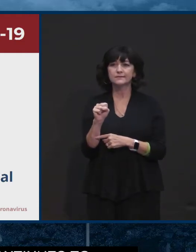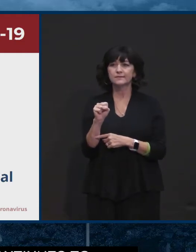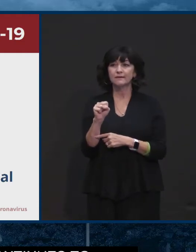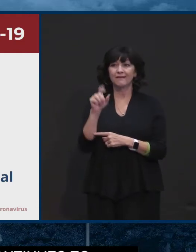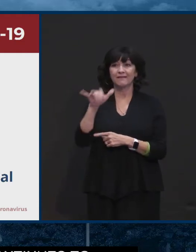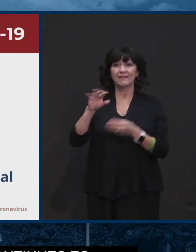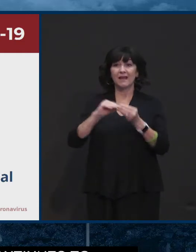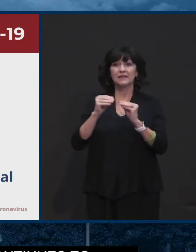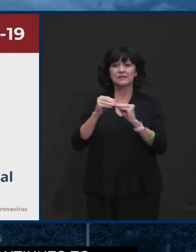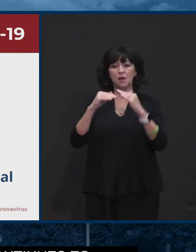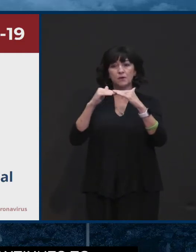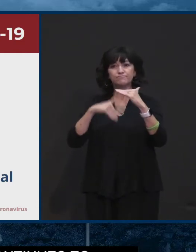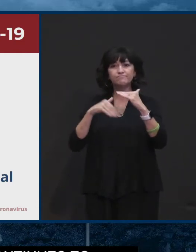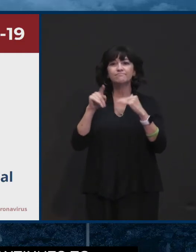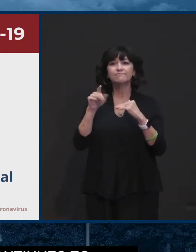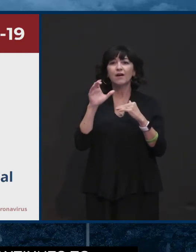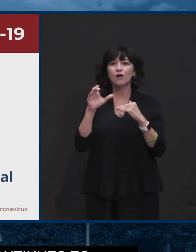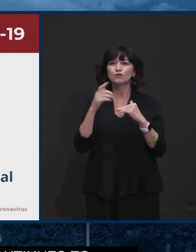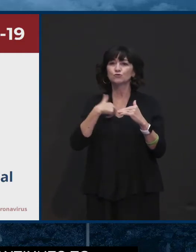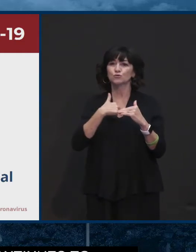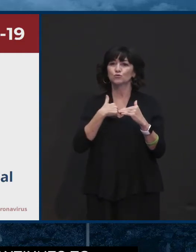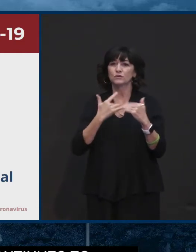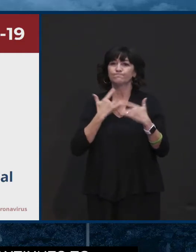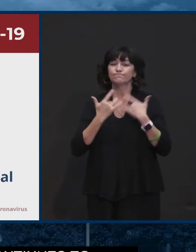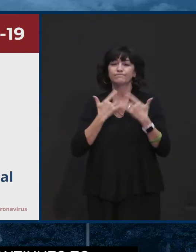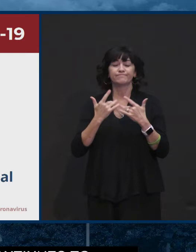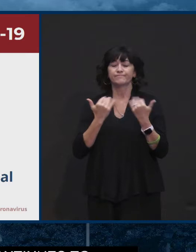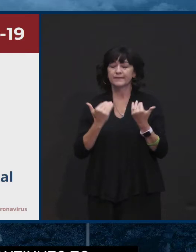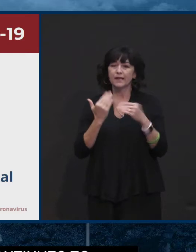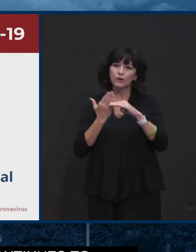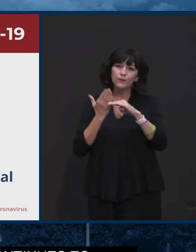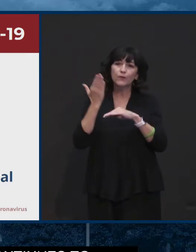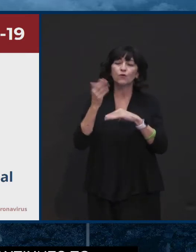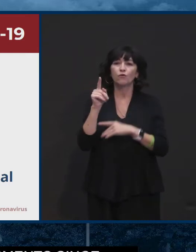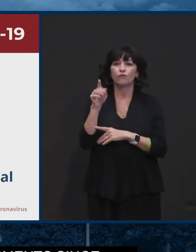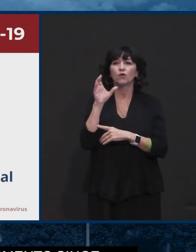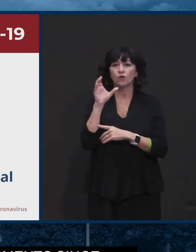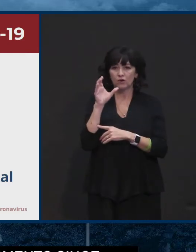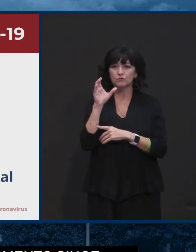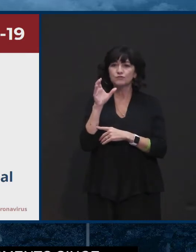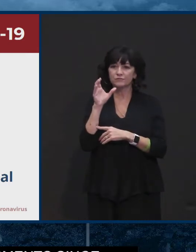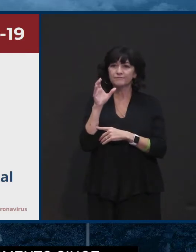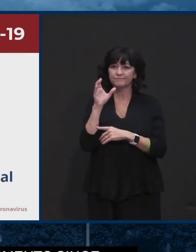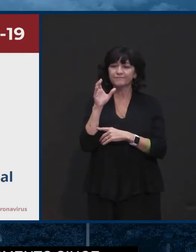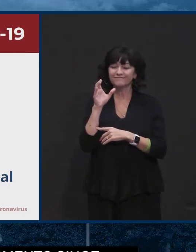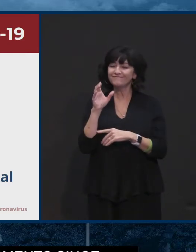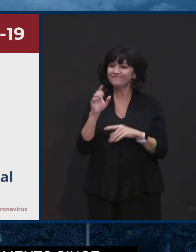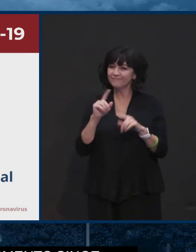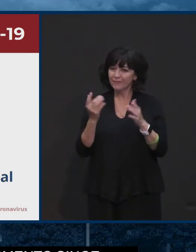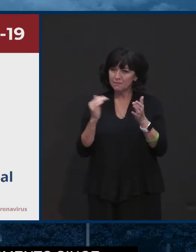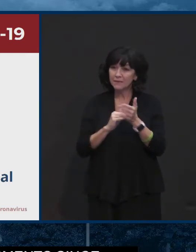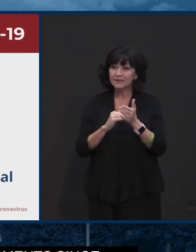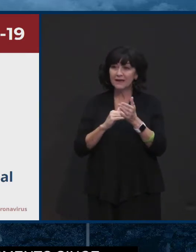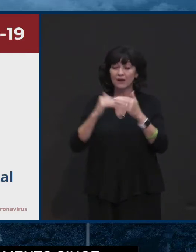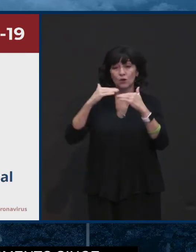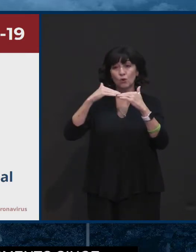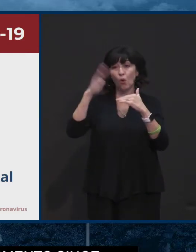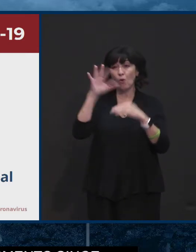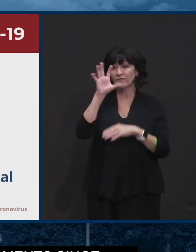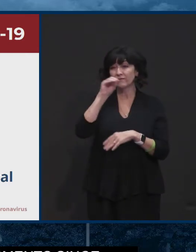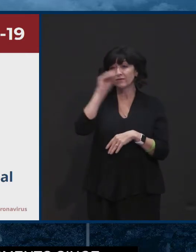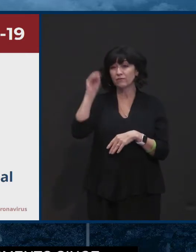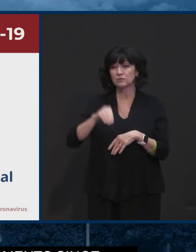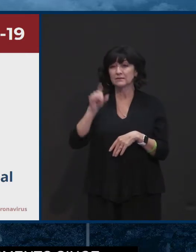below 100. Now it's up to 107 again. More than half of those cases, going back to my earlier point, are hospitalizations